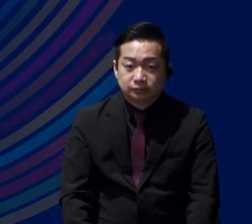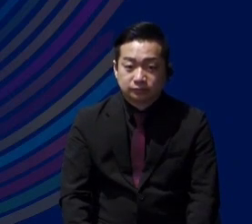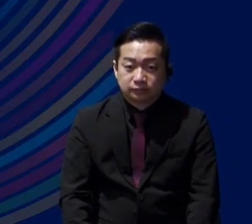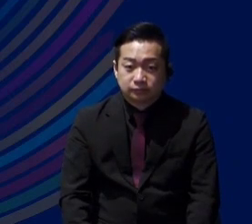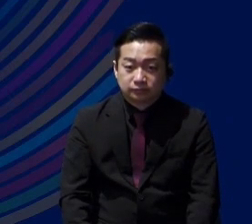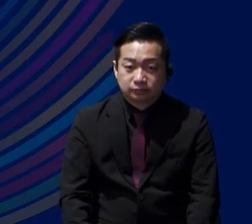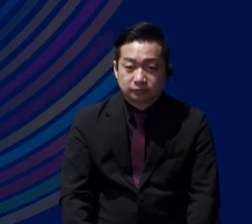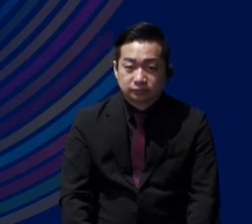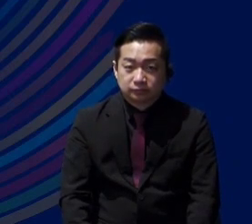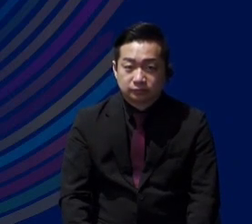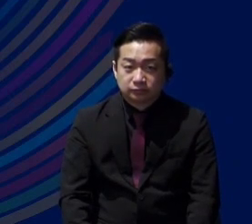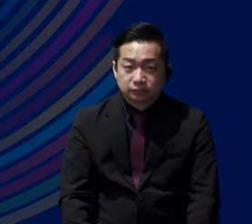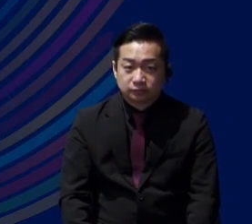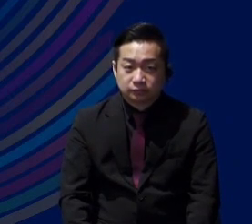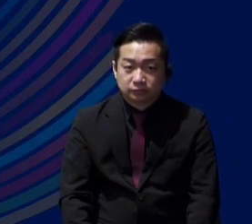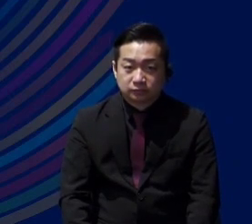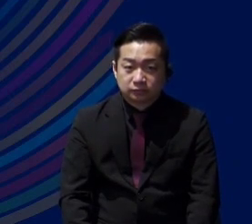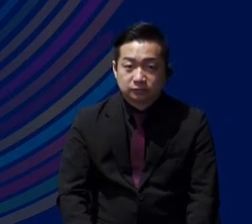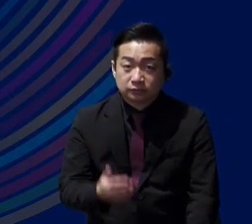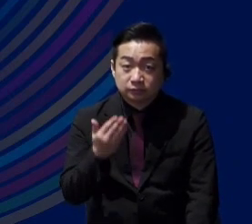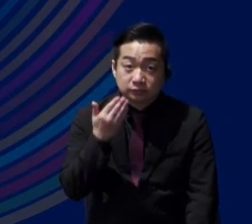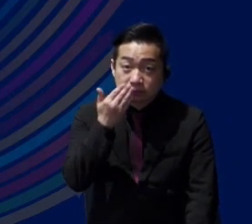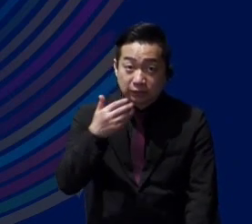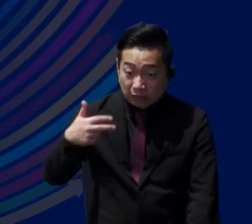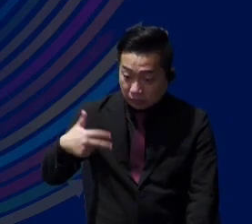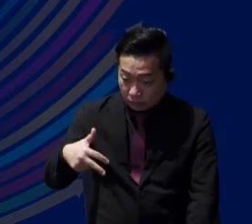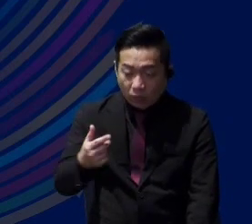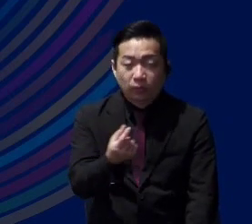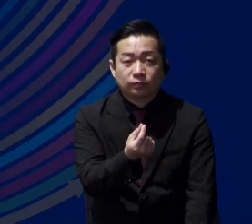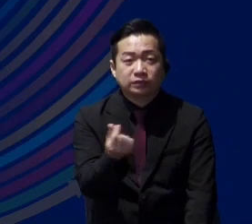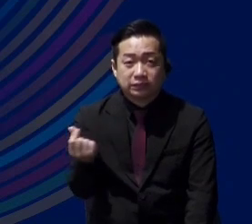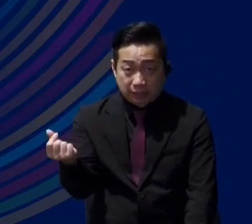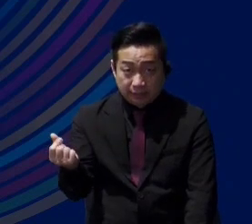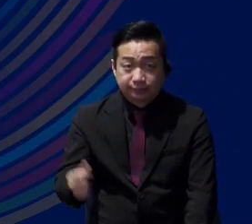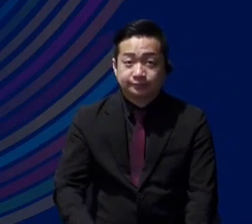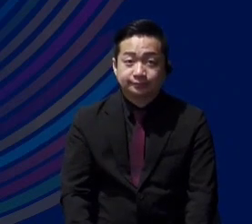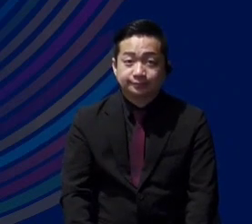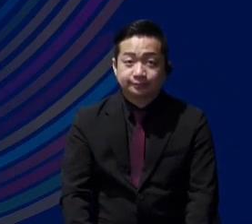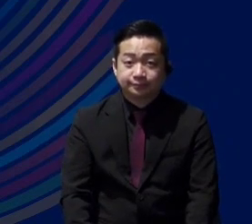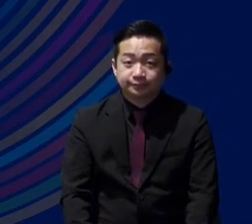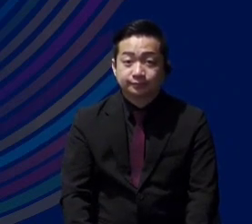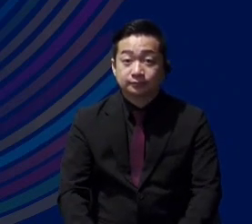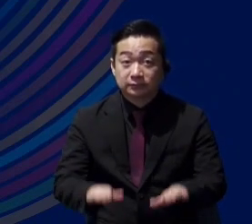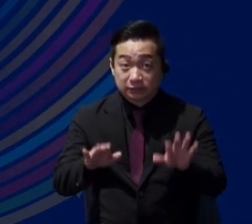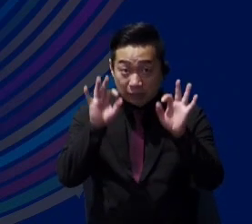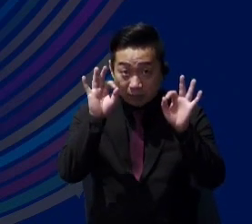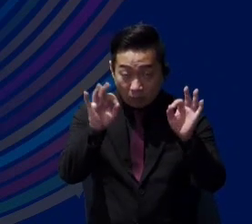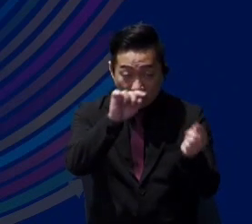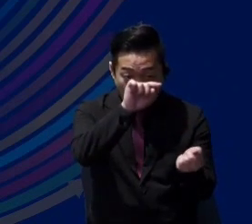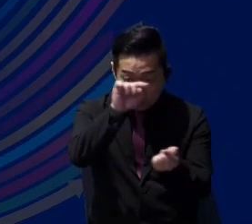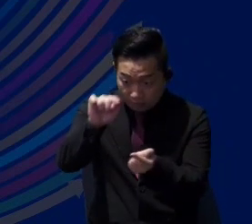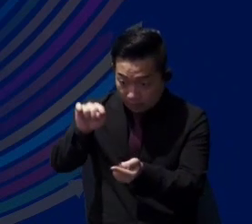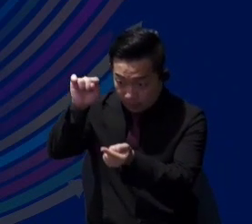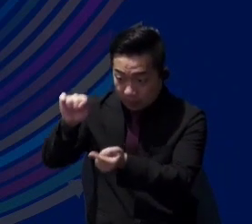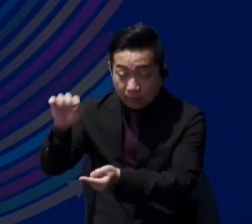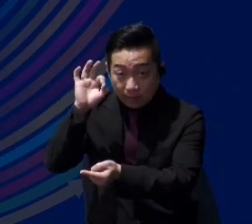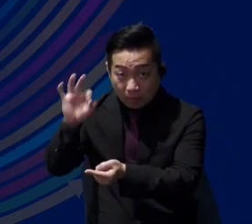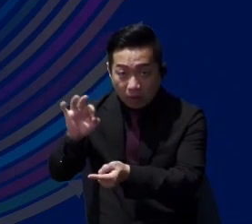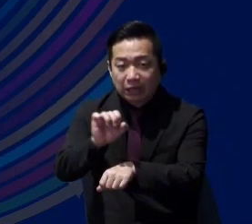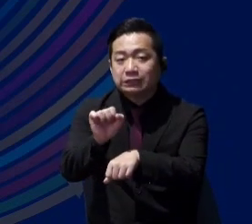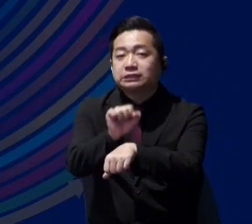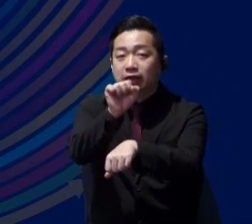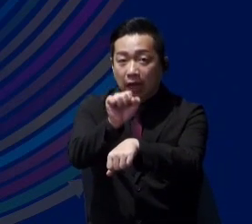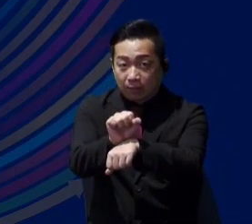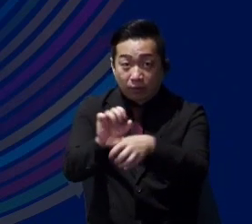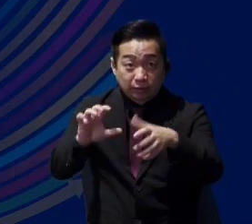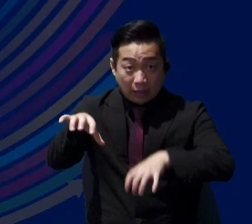diabetes, but anyway, ischemic heart disease, you can see, is much, much higher in the Singapore, and your number